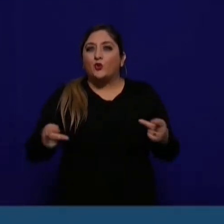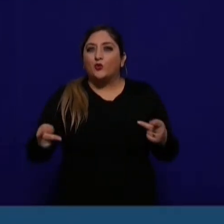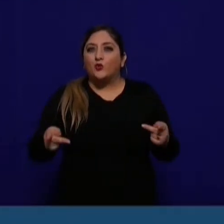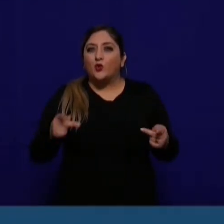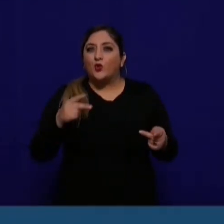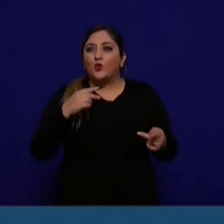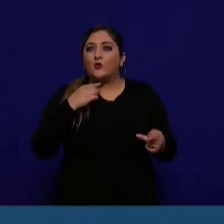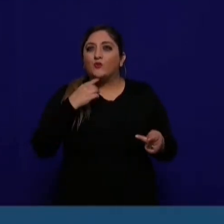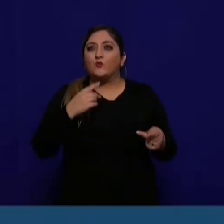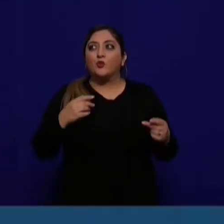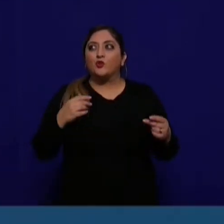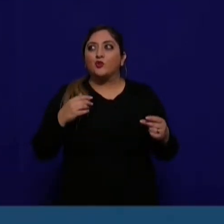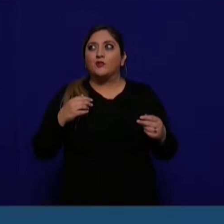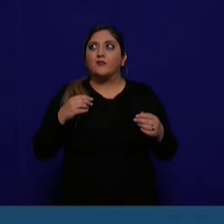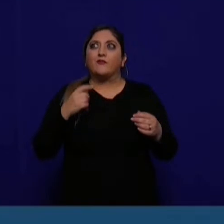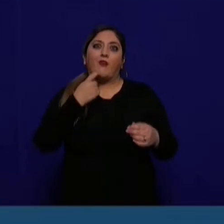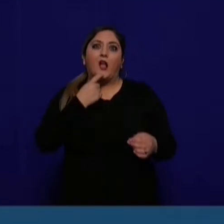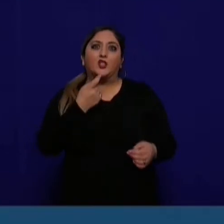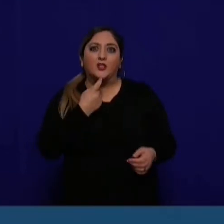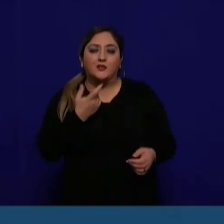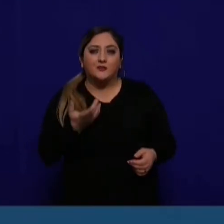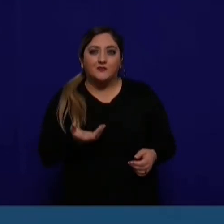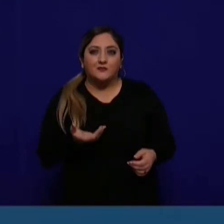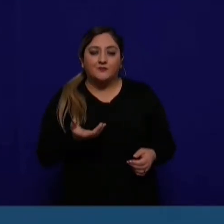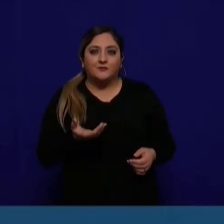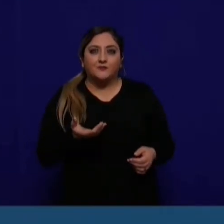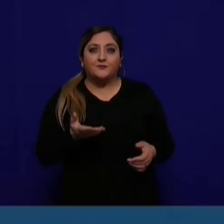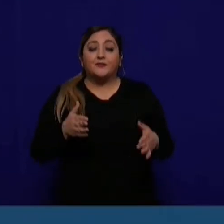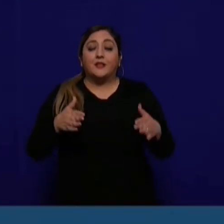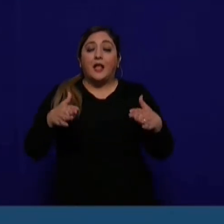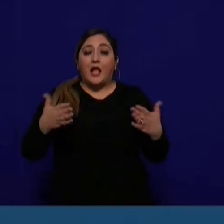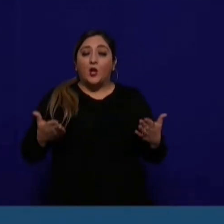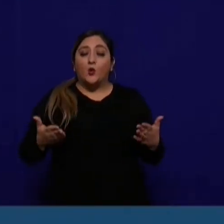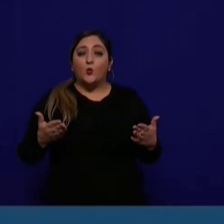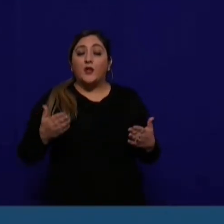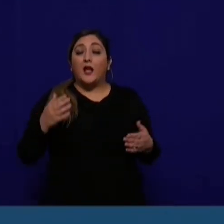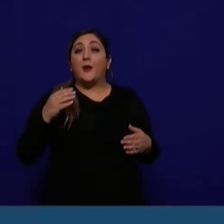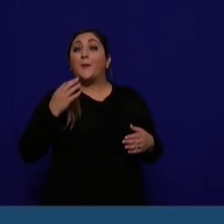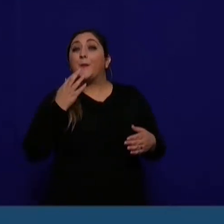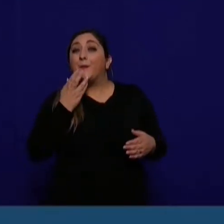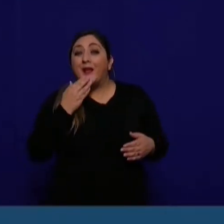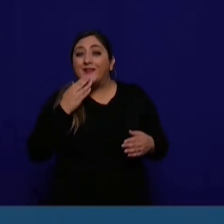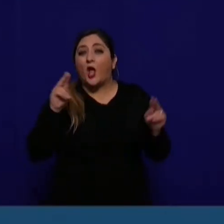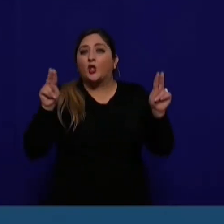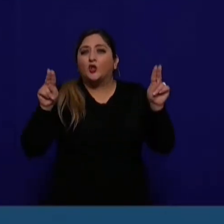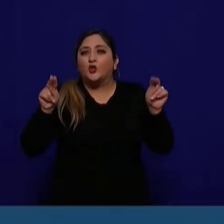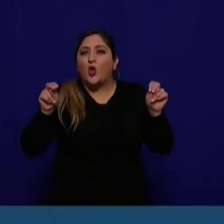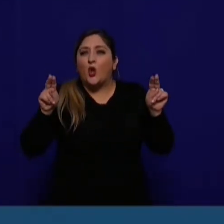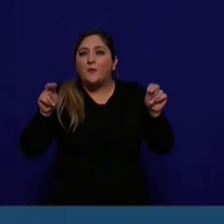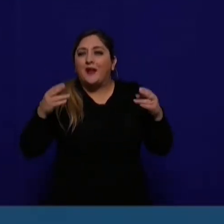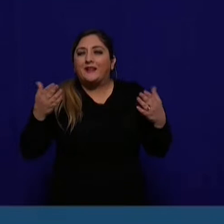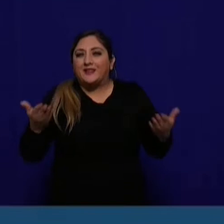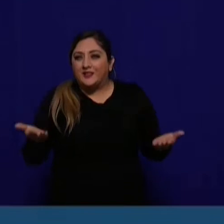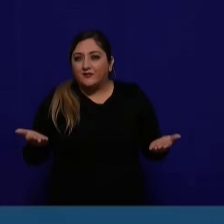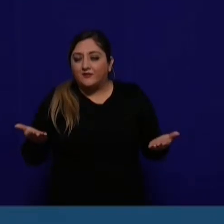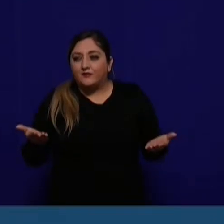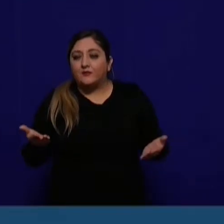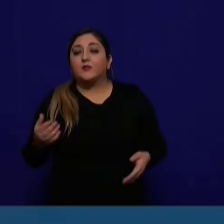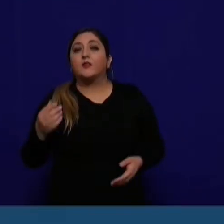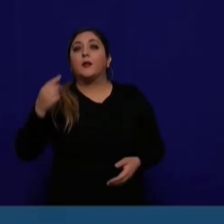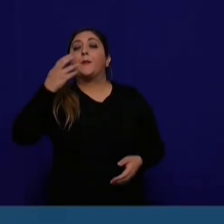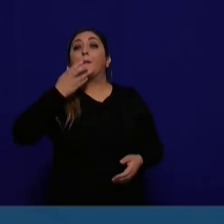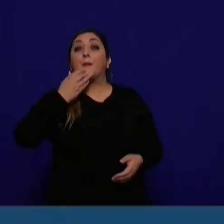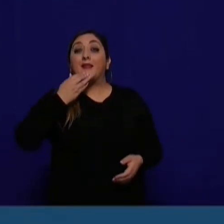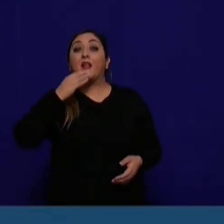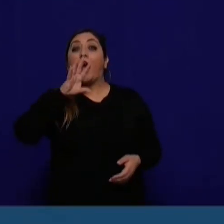tagħna tan-normal. U allura l-uniku mod li aħna nkun nistgħu issa nirritornaw għan-normal tagħna huwa li aħna jkollna l-popolazzjoni tagħna